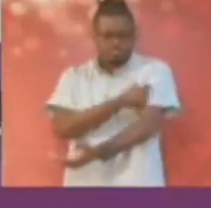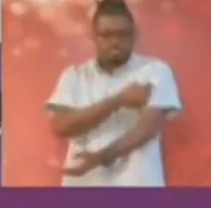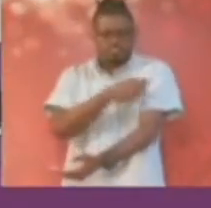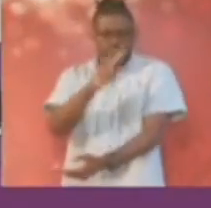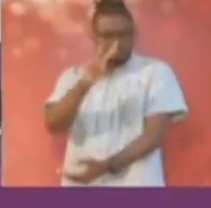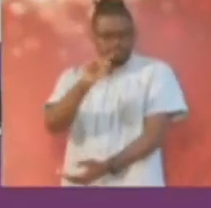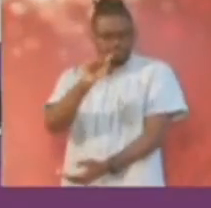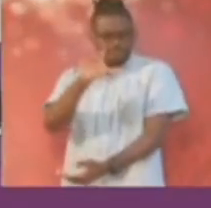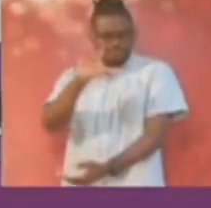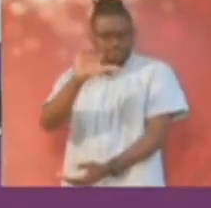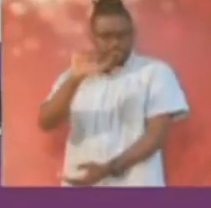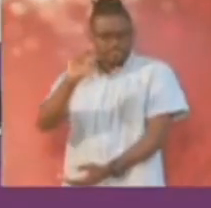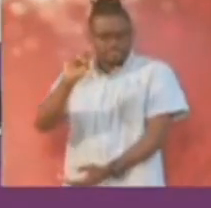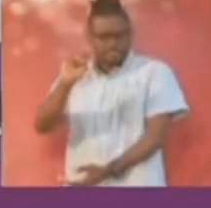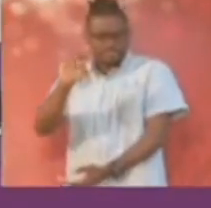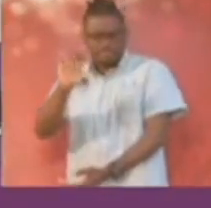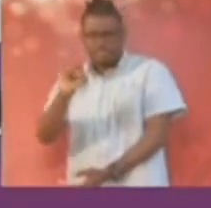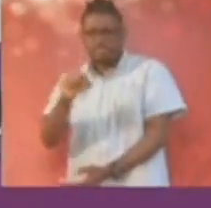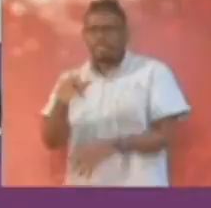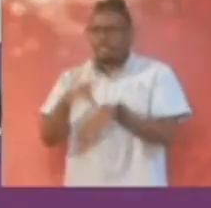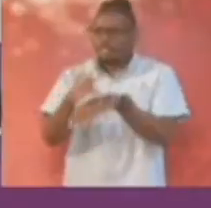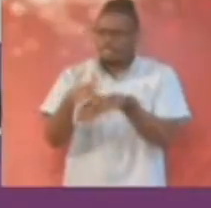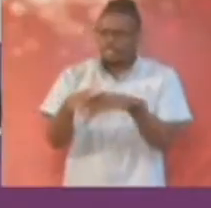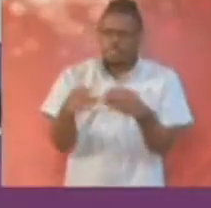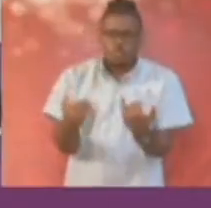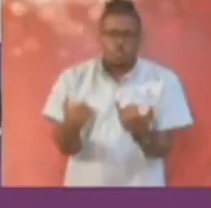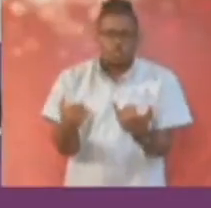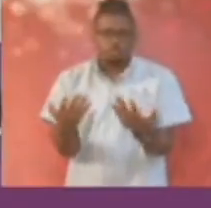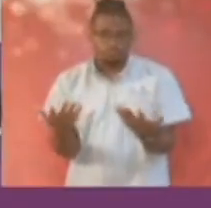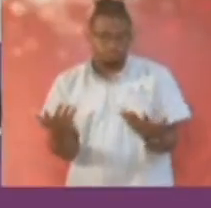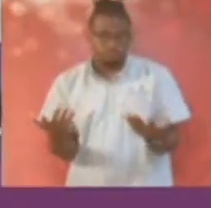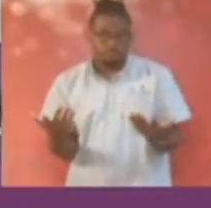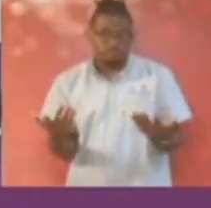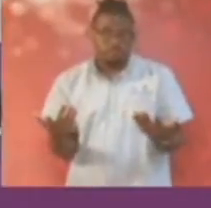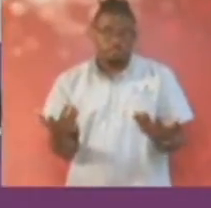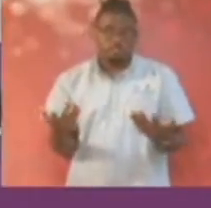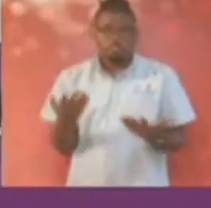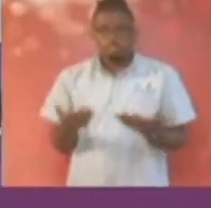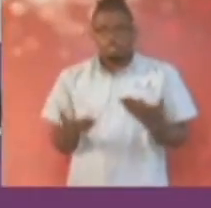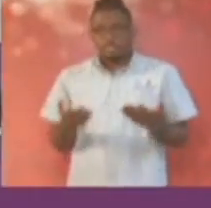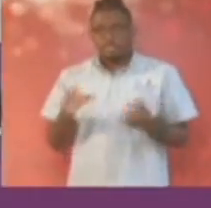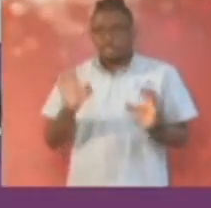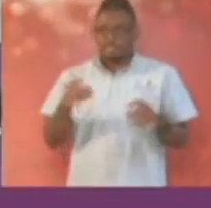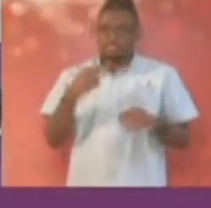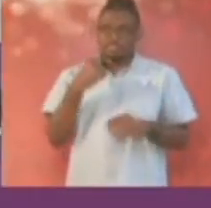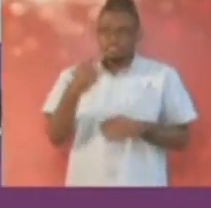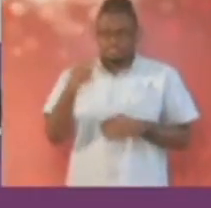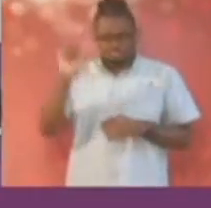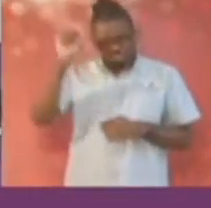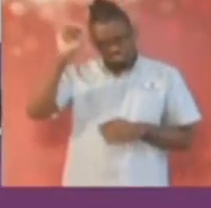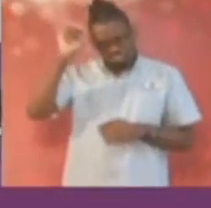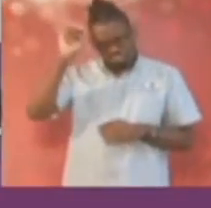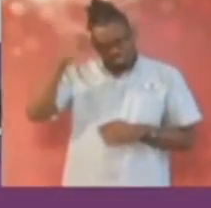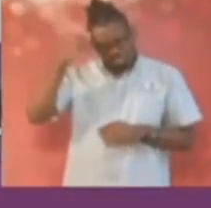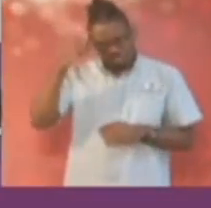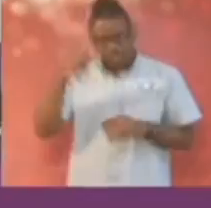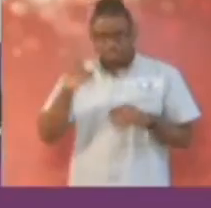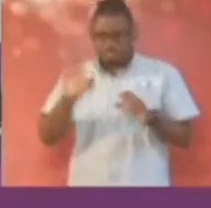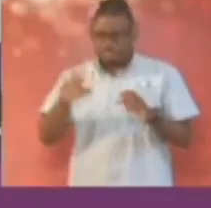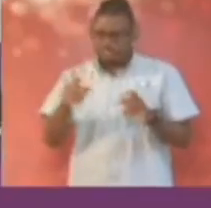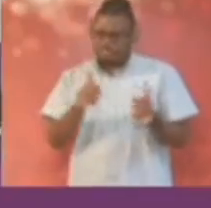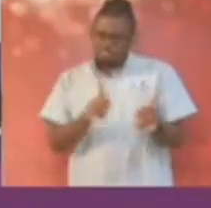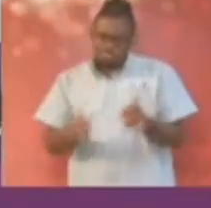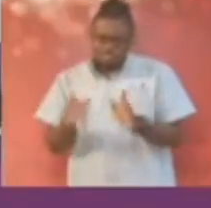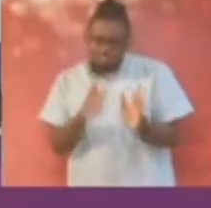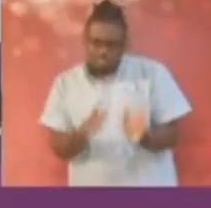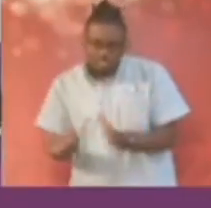very early. You did speak about that on Monday. And I guess in there, if you could tell us or remind us what needs to be put in place for a